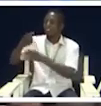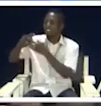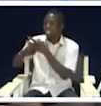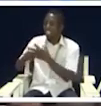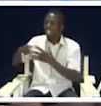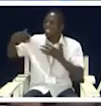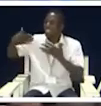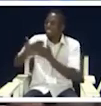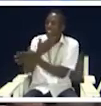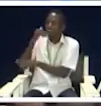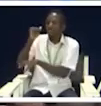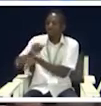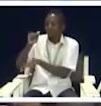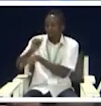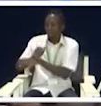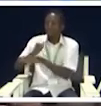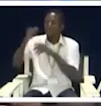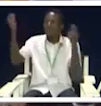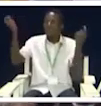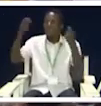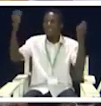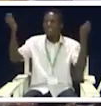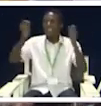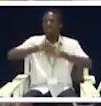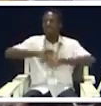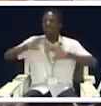somebody shout a powerful hallelujah.